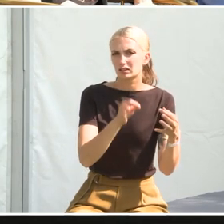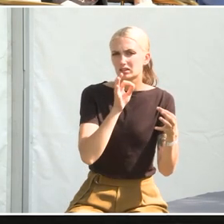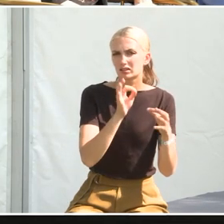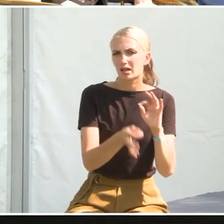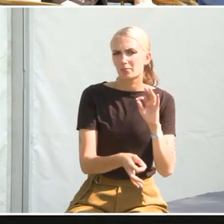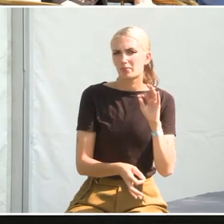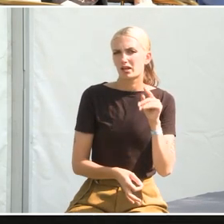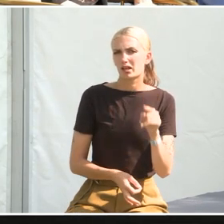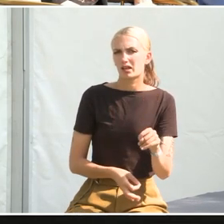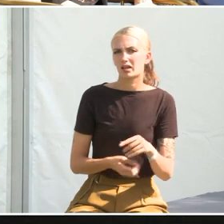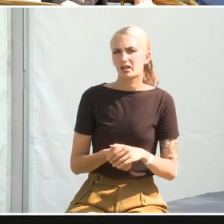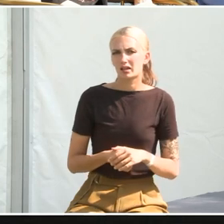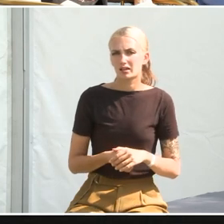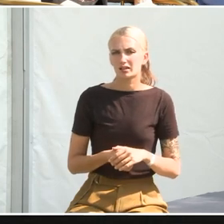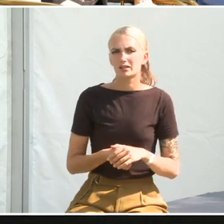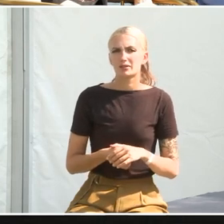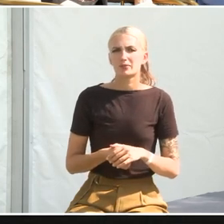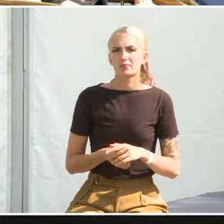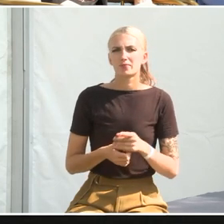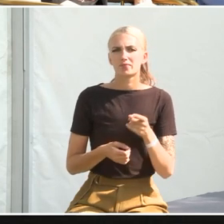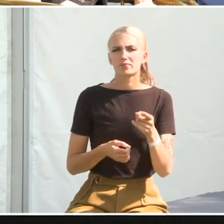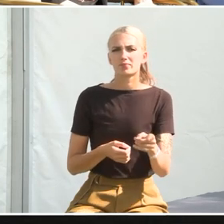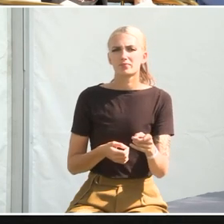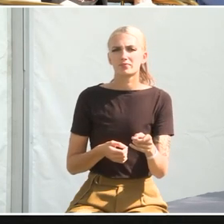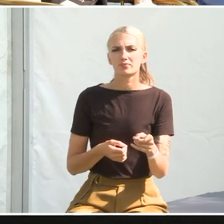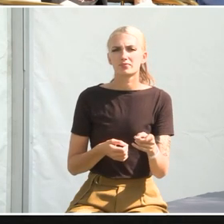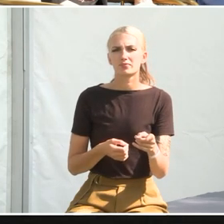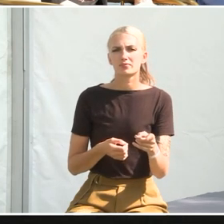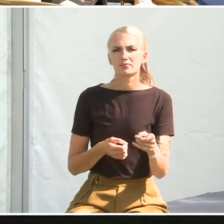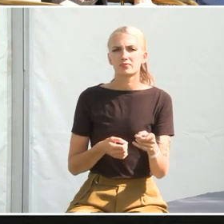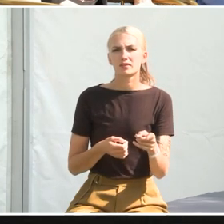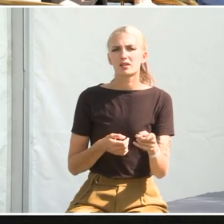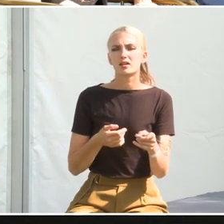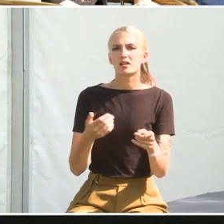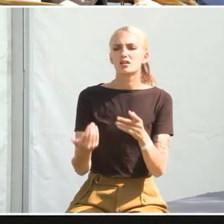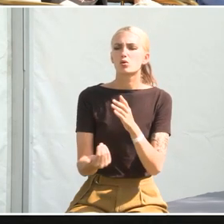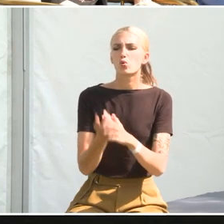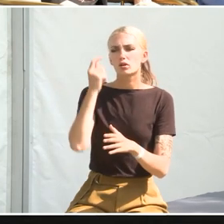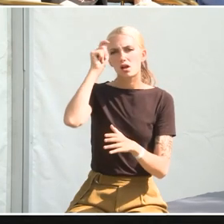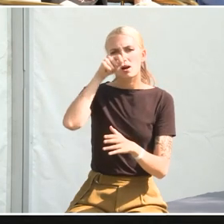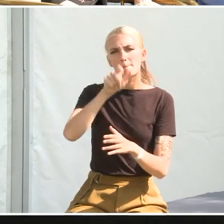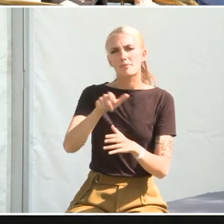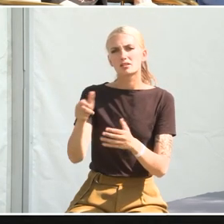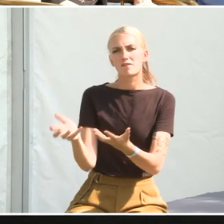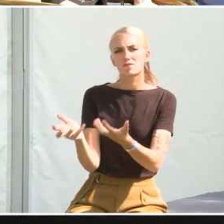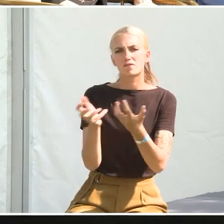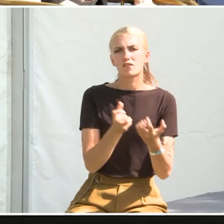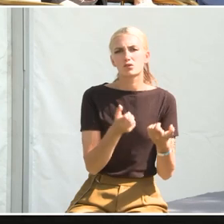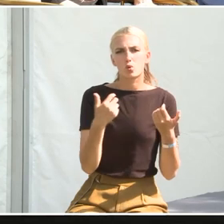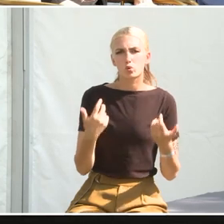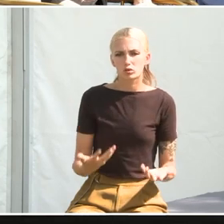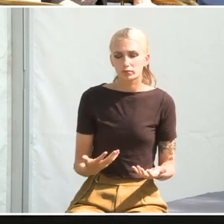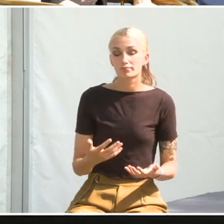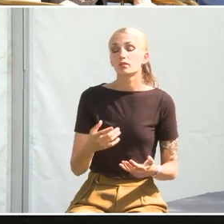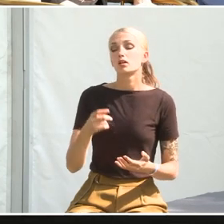conscious ways of sort of receiving and onboarding new students. So they've left their home, they've left